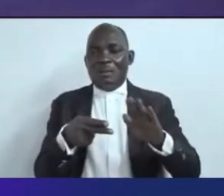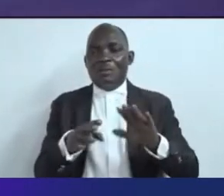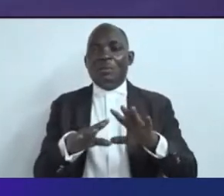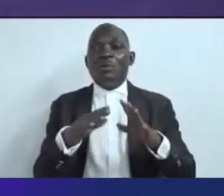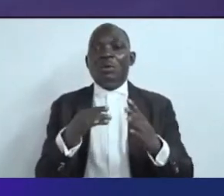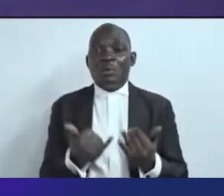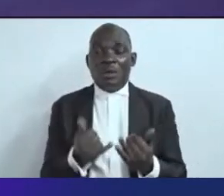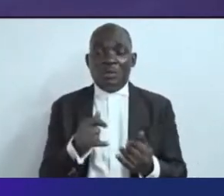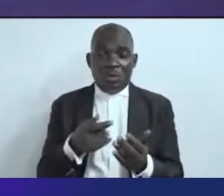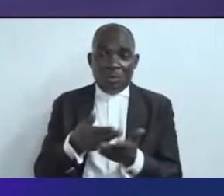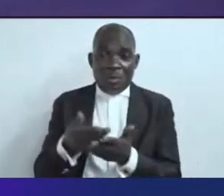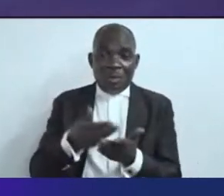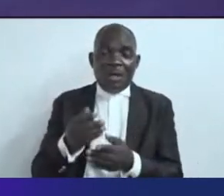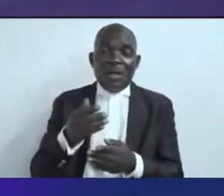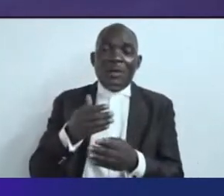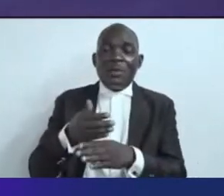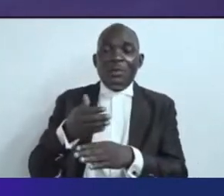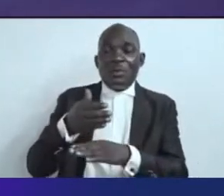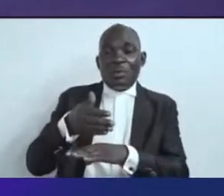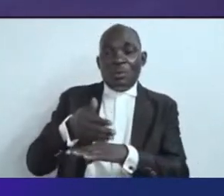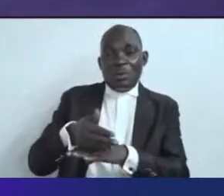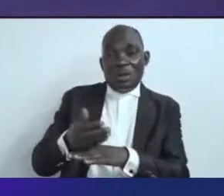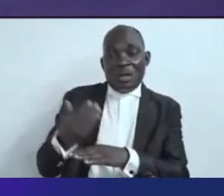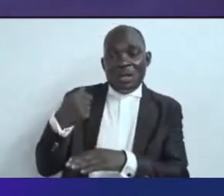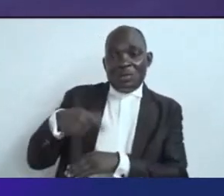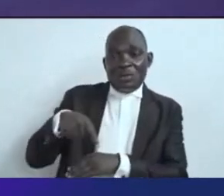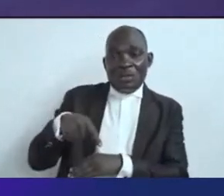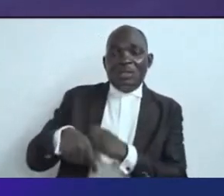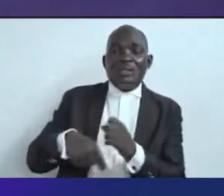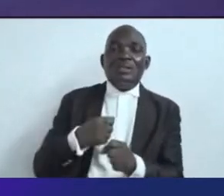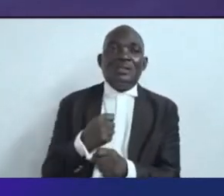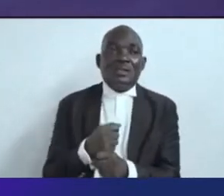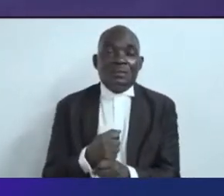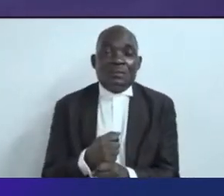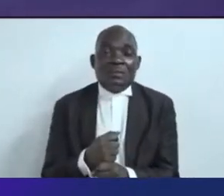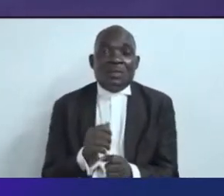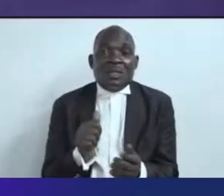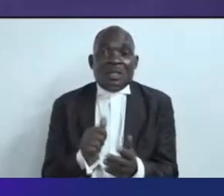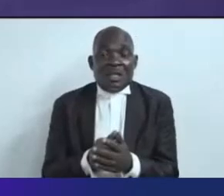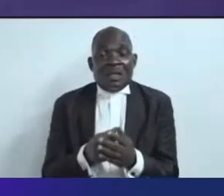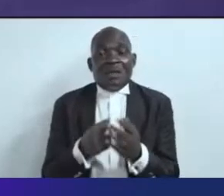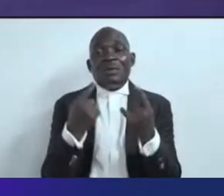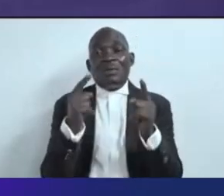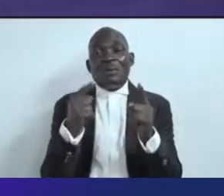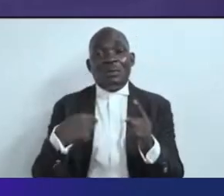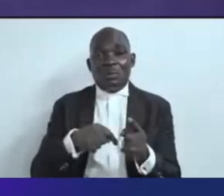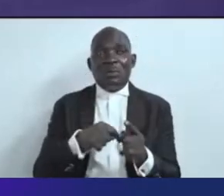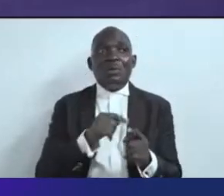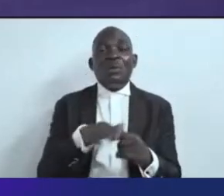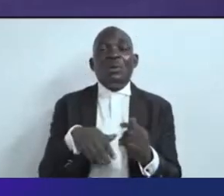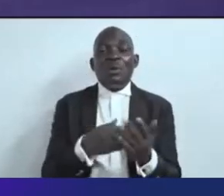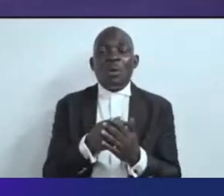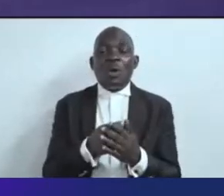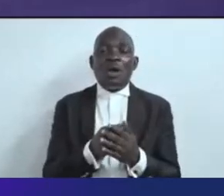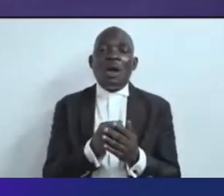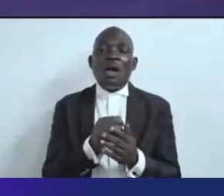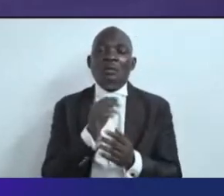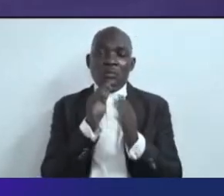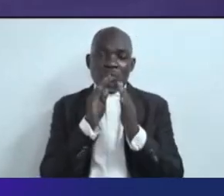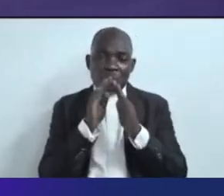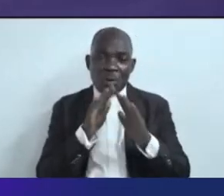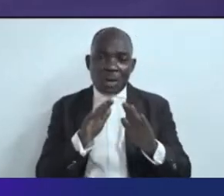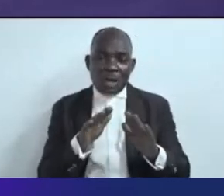be buying cocoa during the last quarter of the year. This is new, so we are all quite,